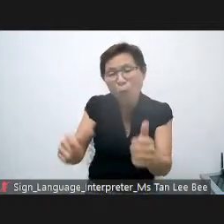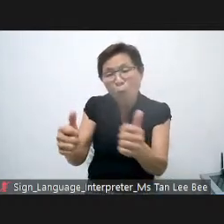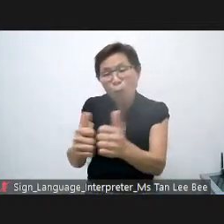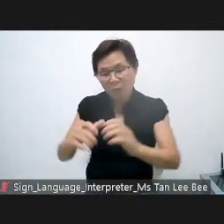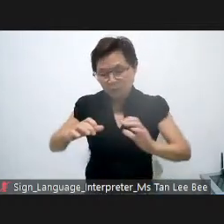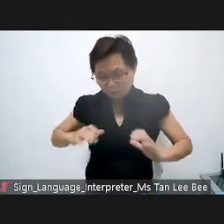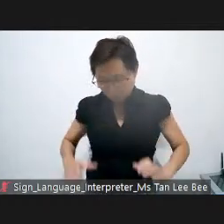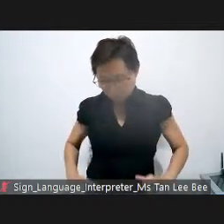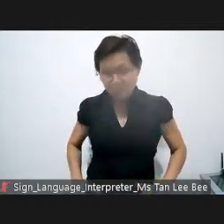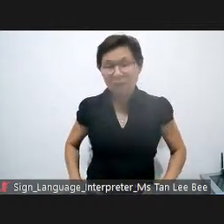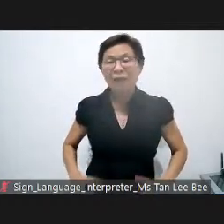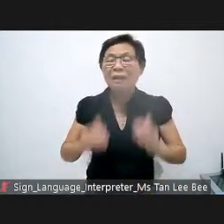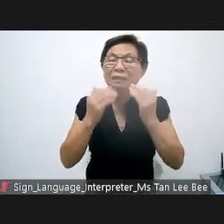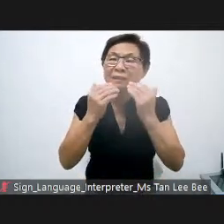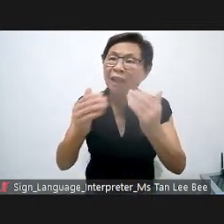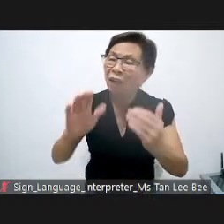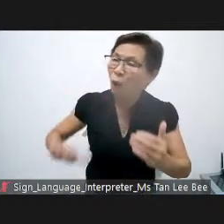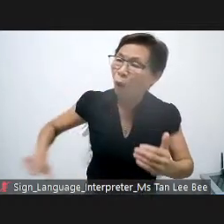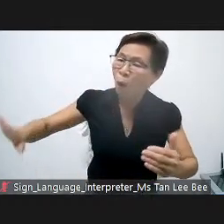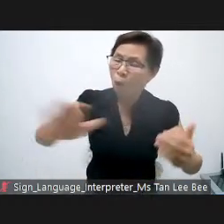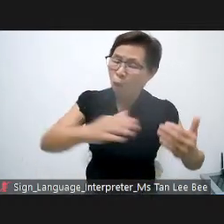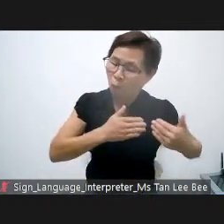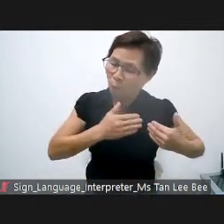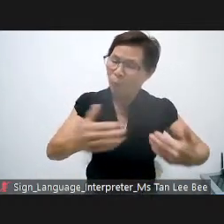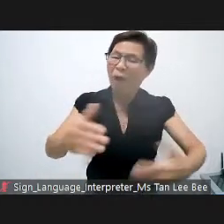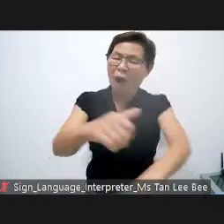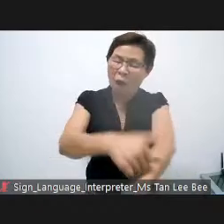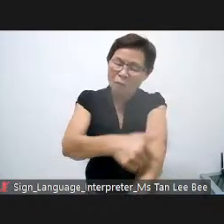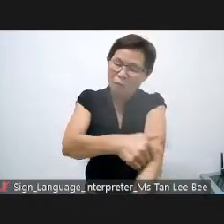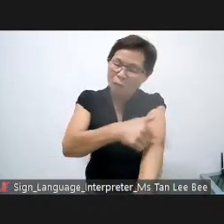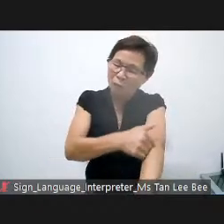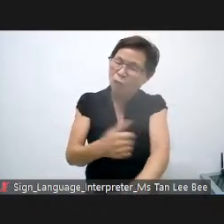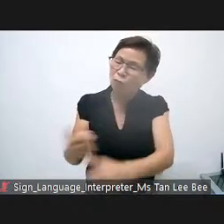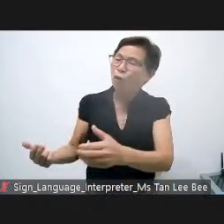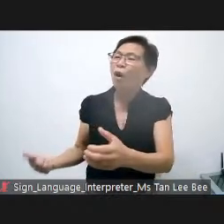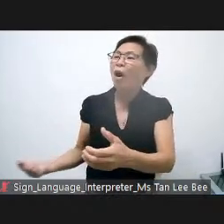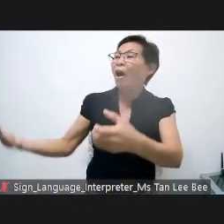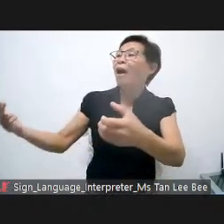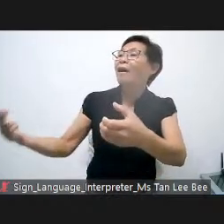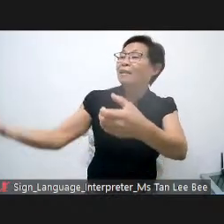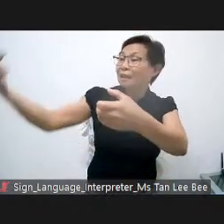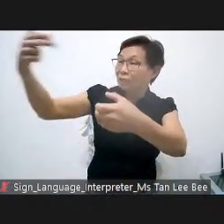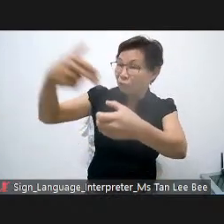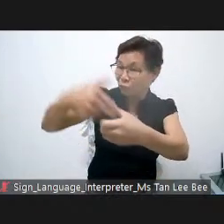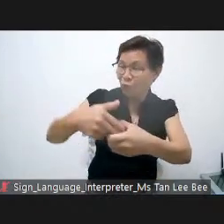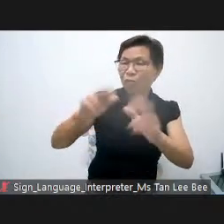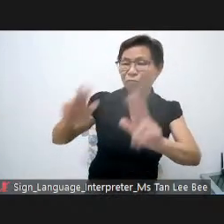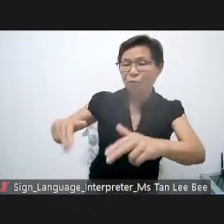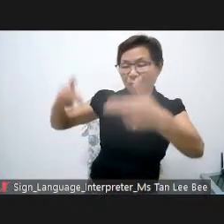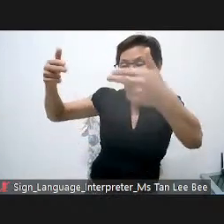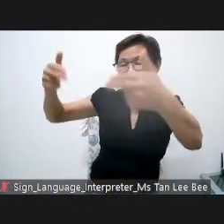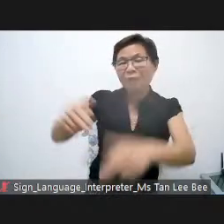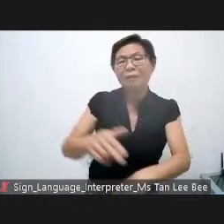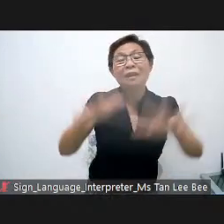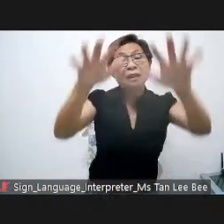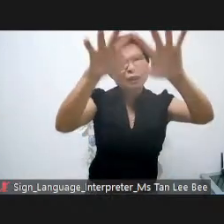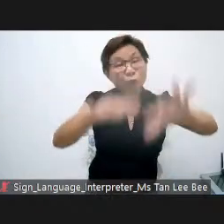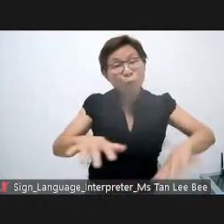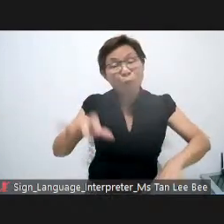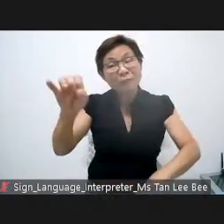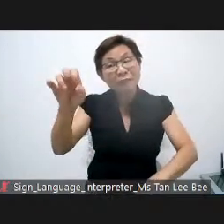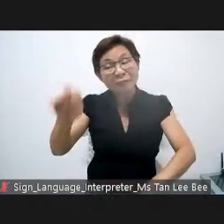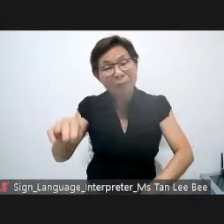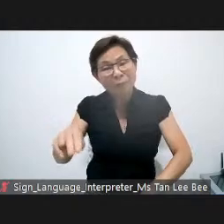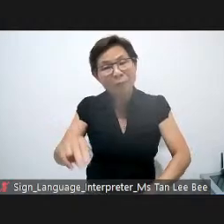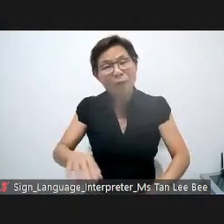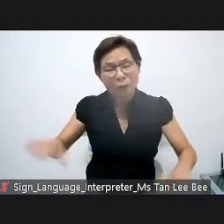Thank you for your commitment and effort to attend this webinar. SEAMEO SEN always put our